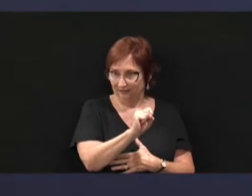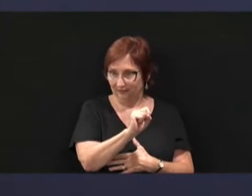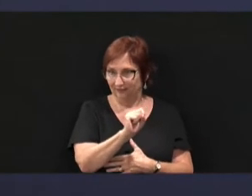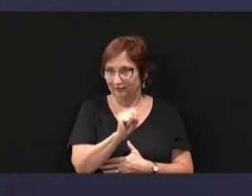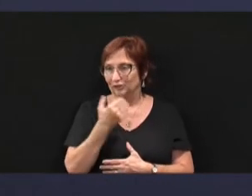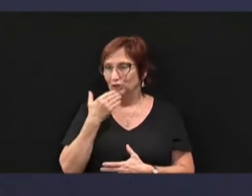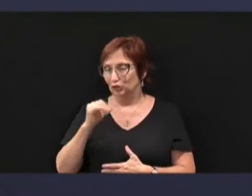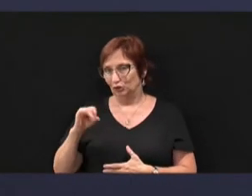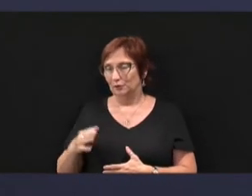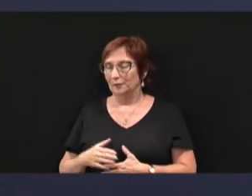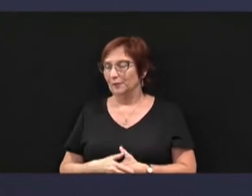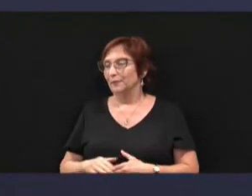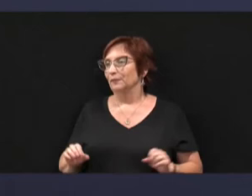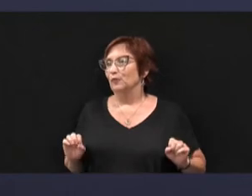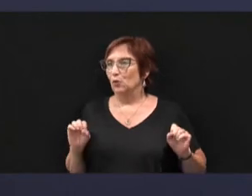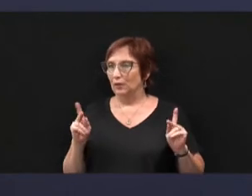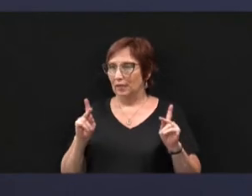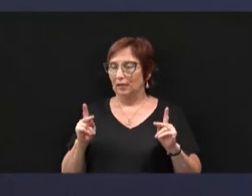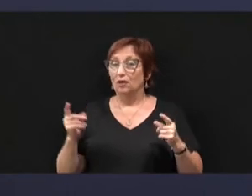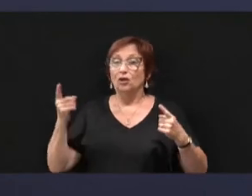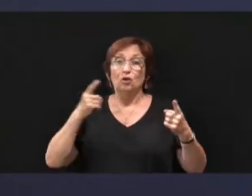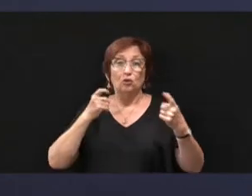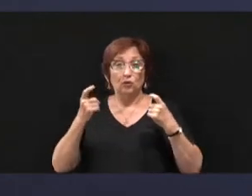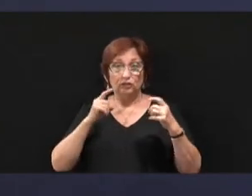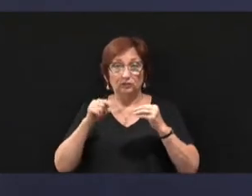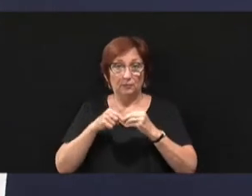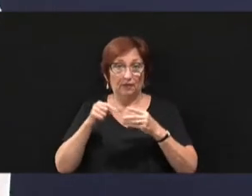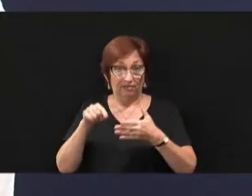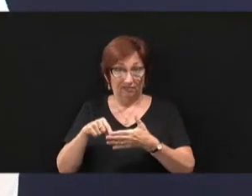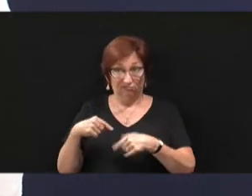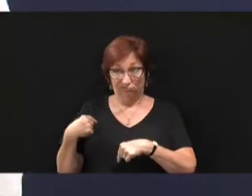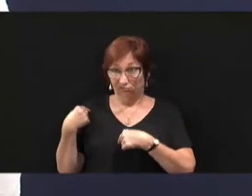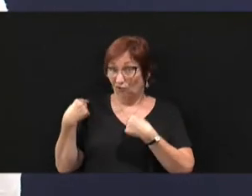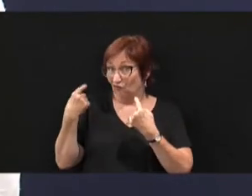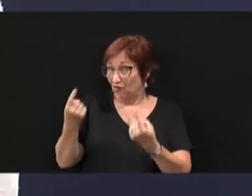Okay. Any questions on this so far?